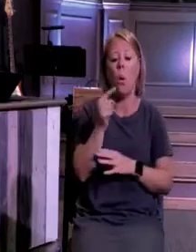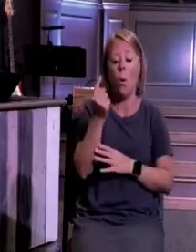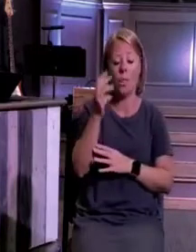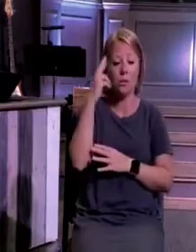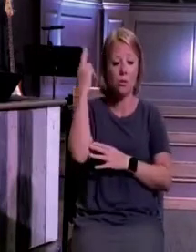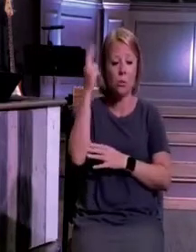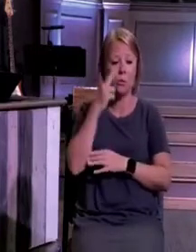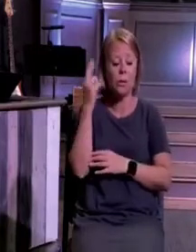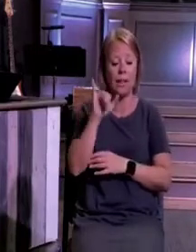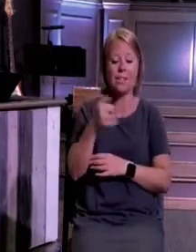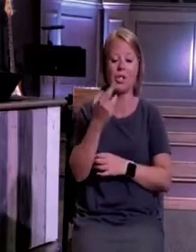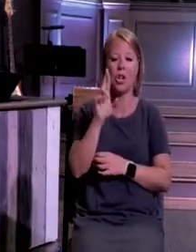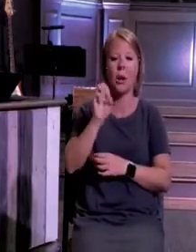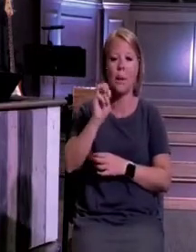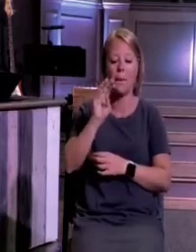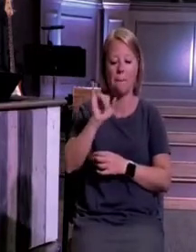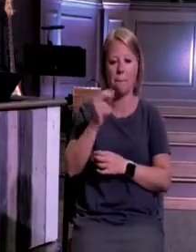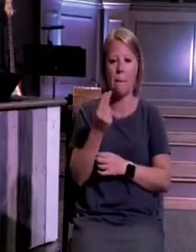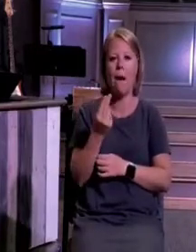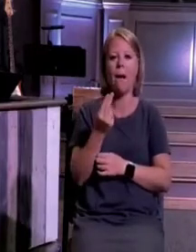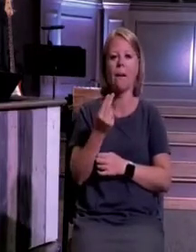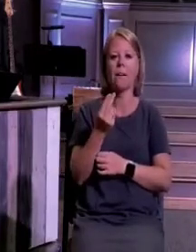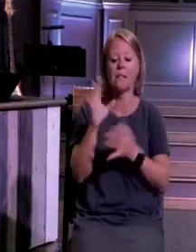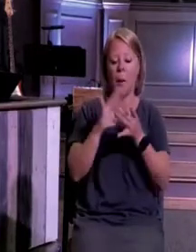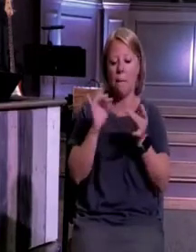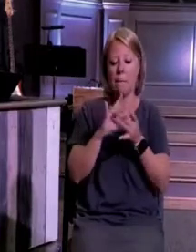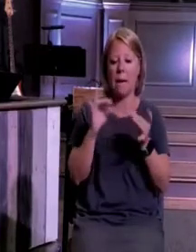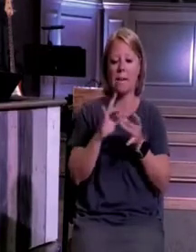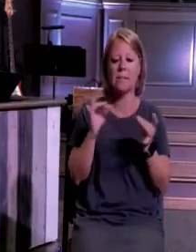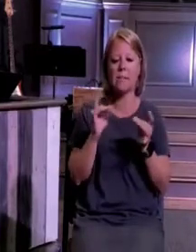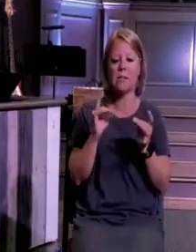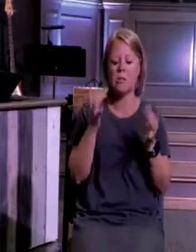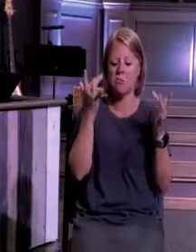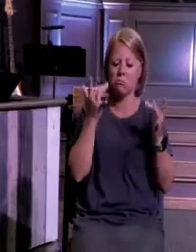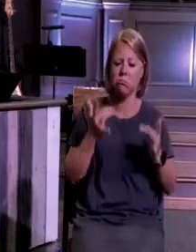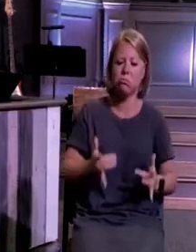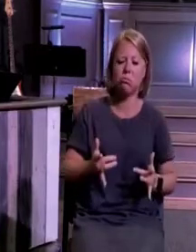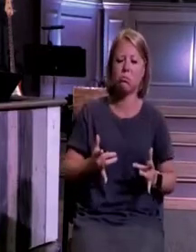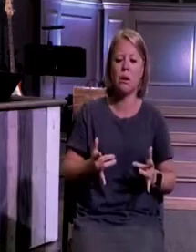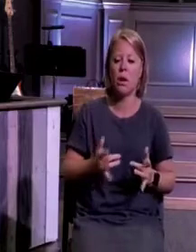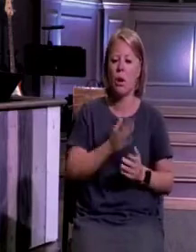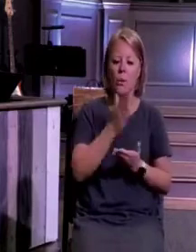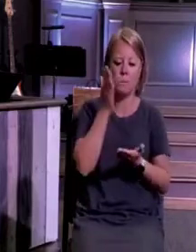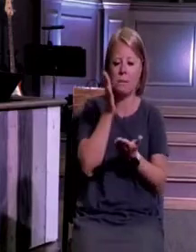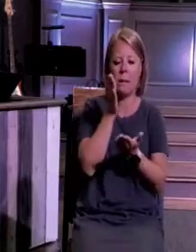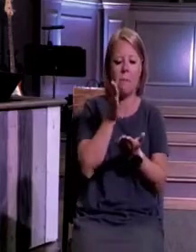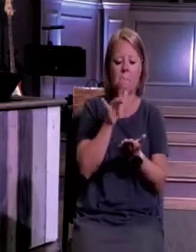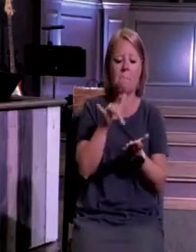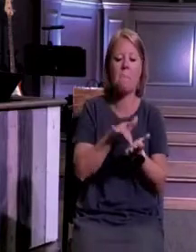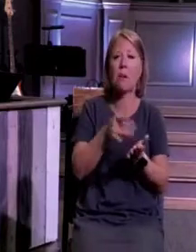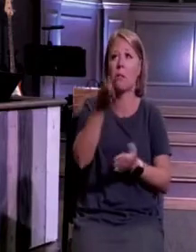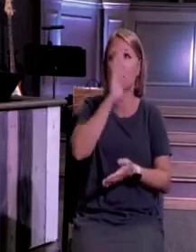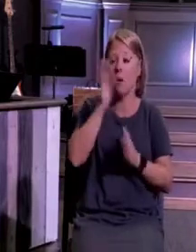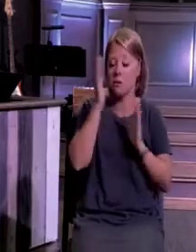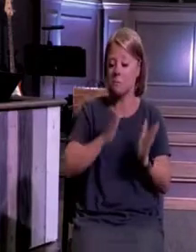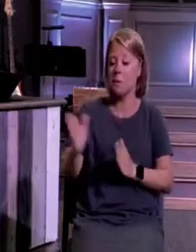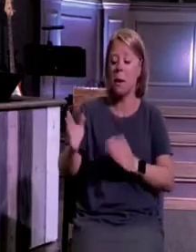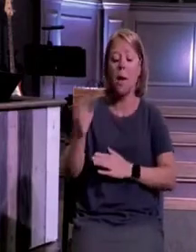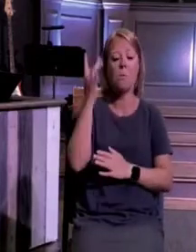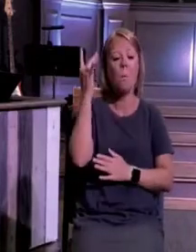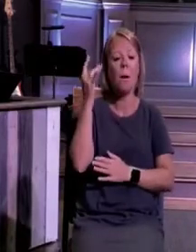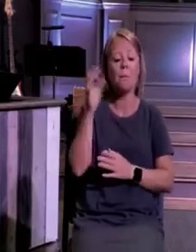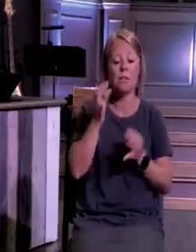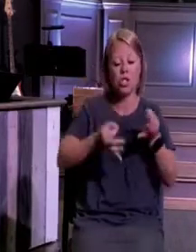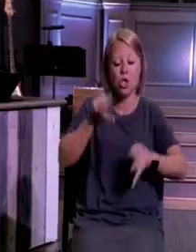message, even though it was a doom and gloom message, it was right down the center of the will of God because judgment was